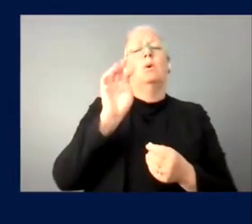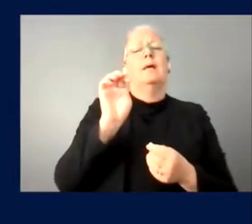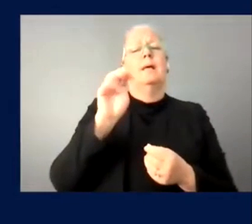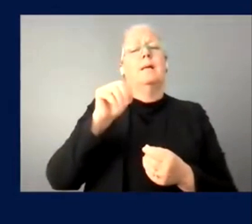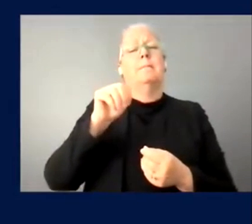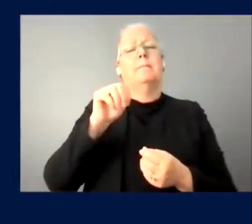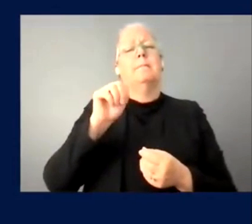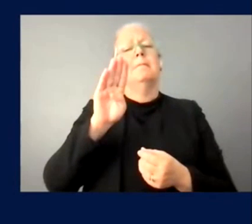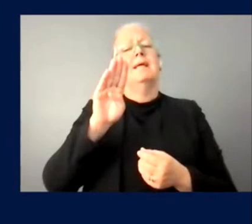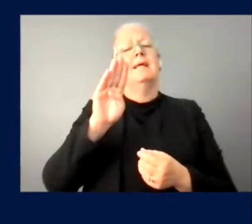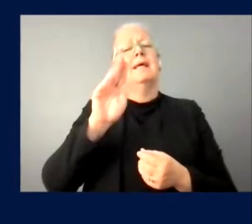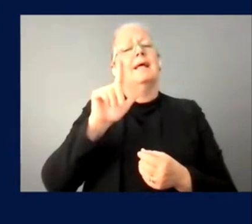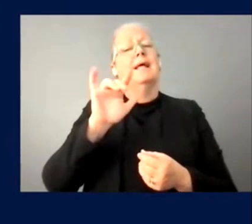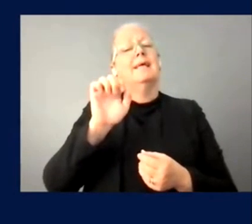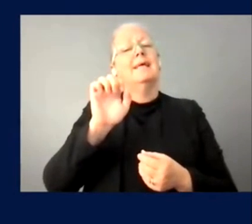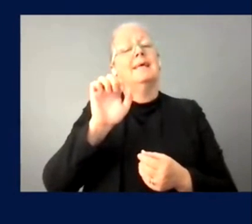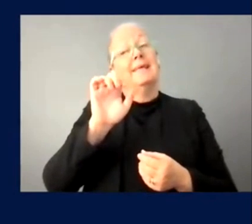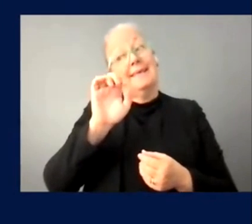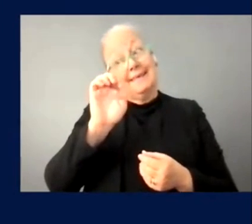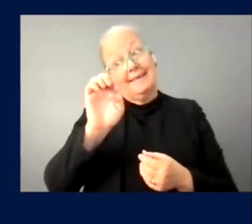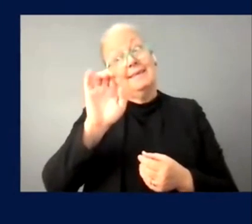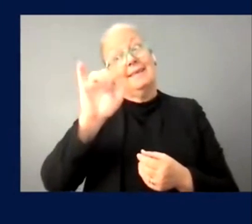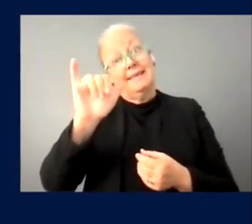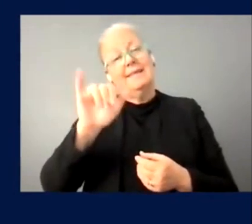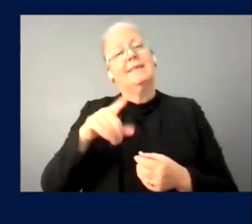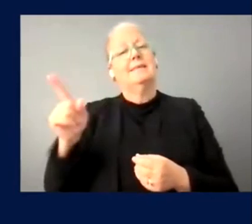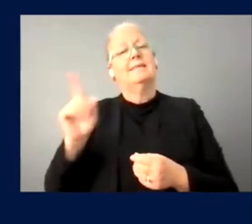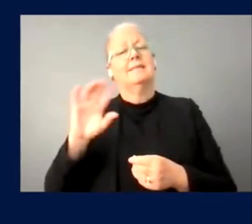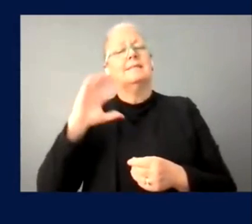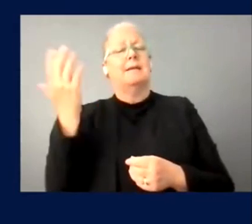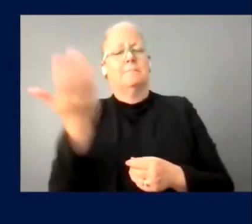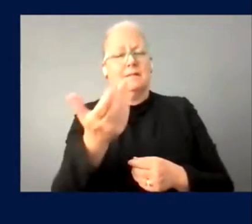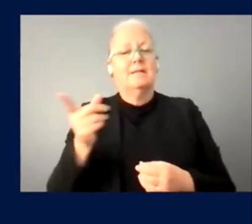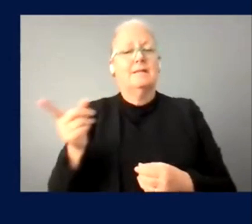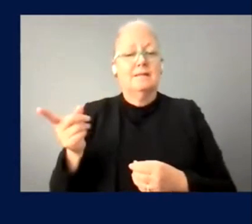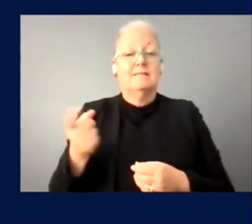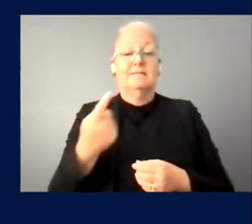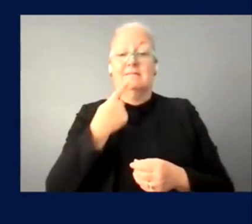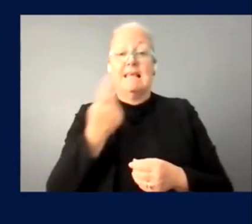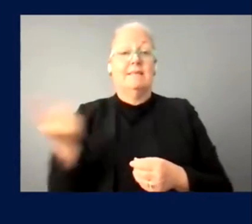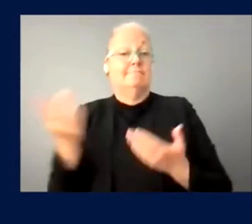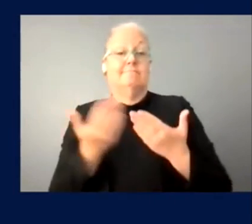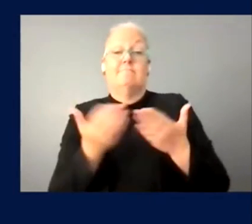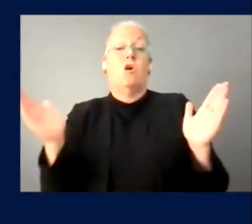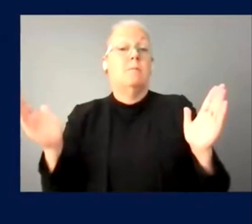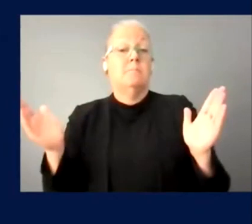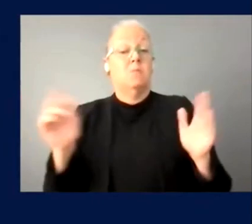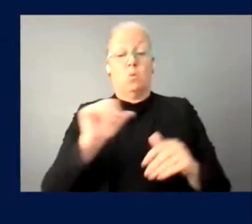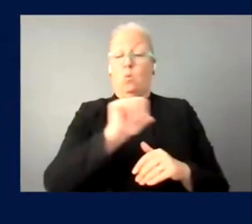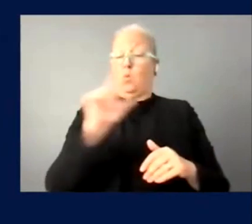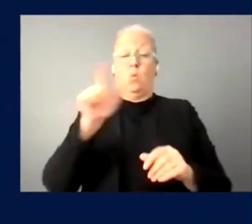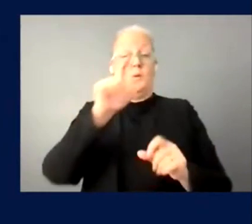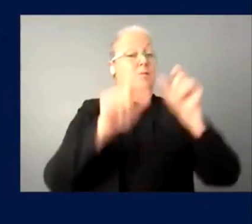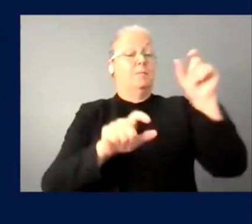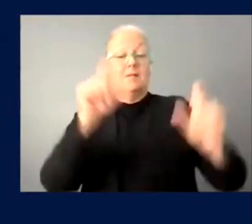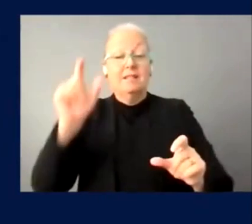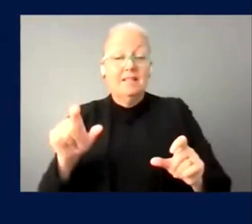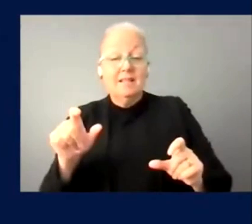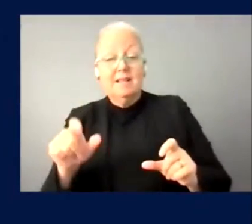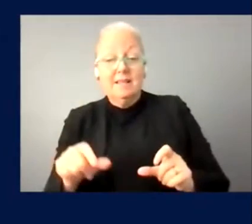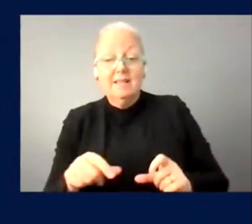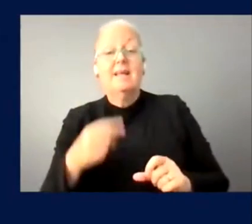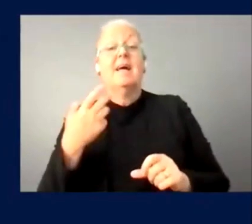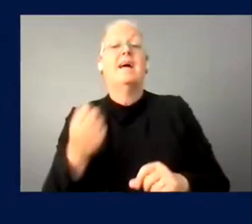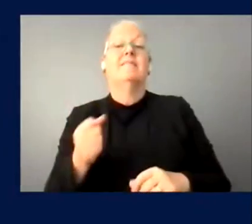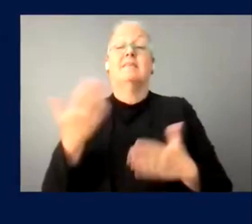toilet, and then to kind of show that they're kind of open to anybody that might require it. They've got the sort of male toilet symbol, female